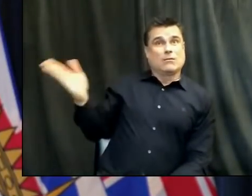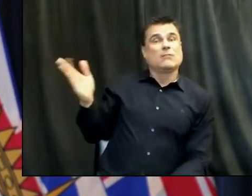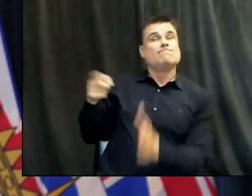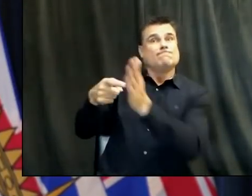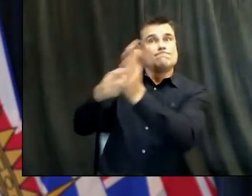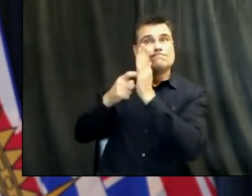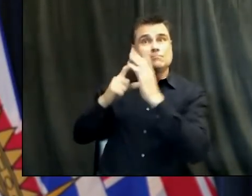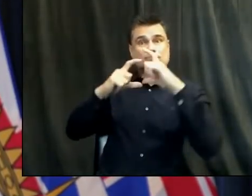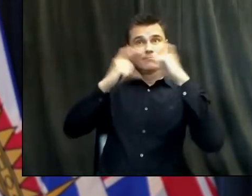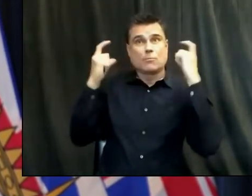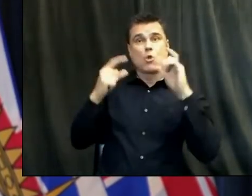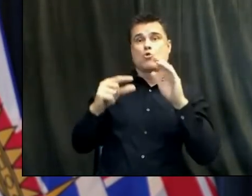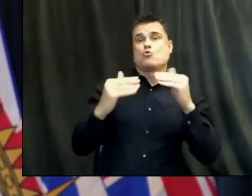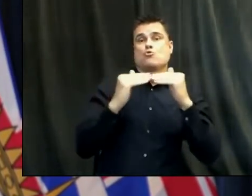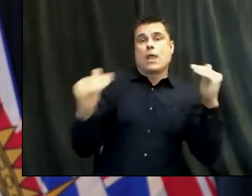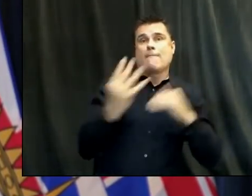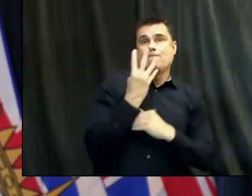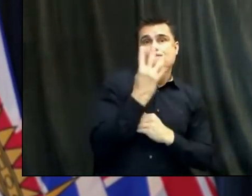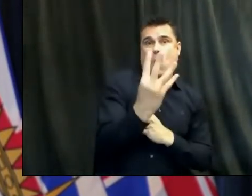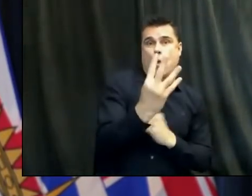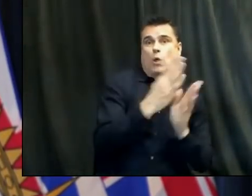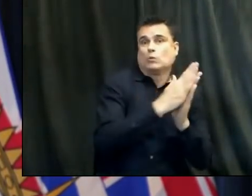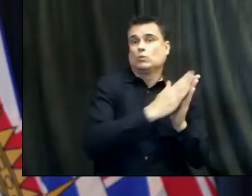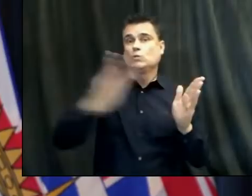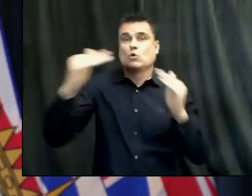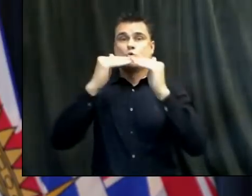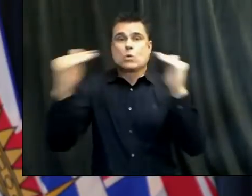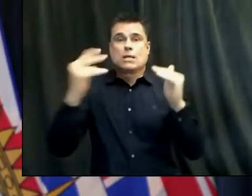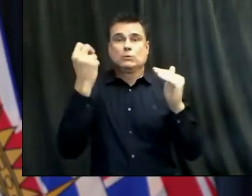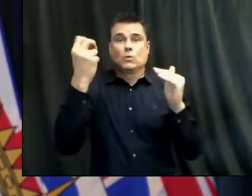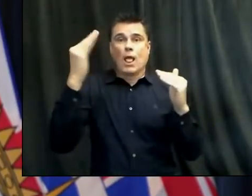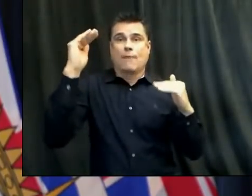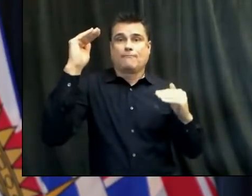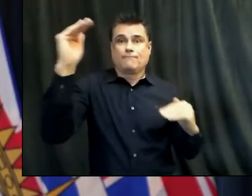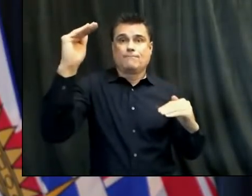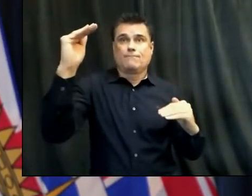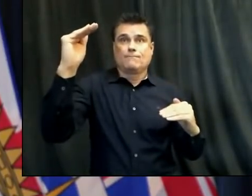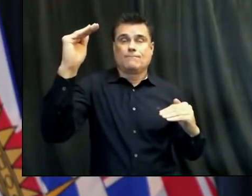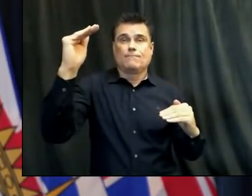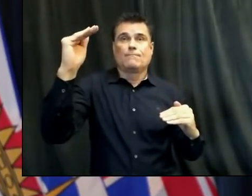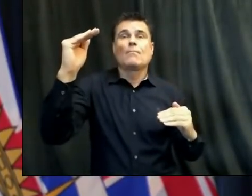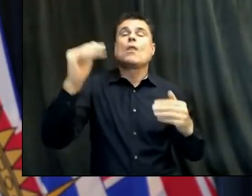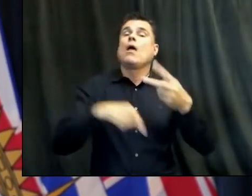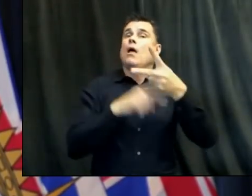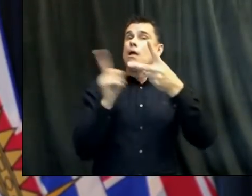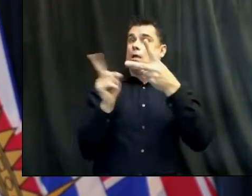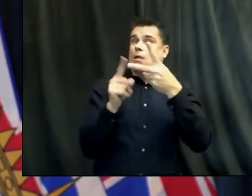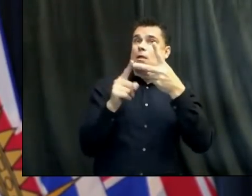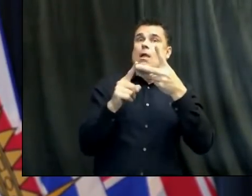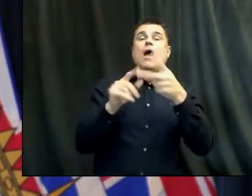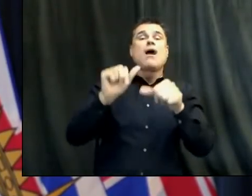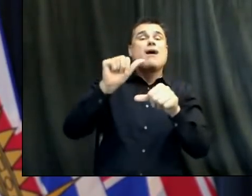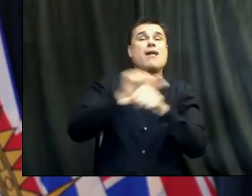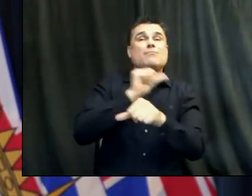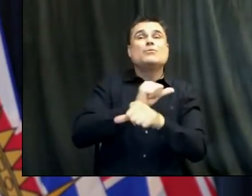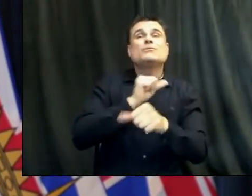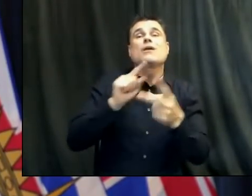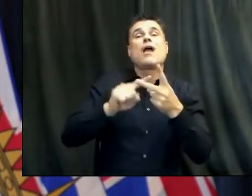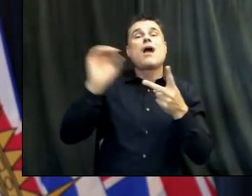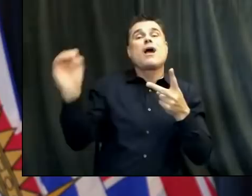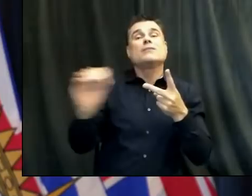sense on that. But also, you know, what we're also seeing in other jurisdictions, we've seen stories recently in Alberta and Ontario